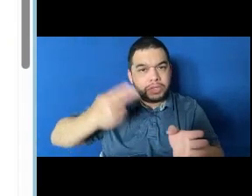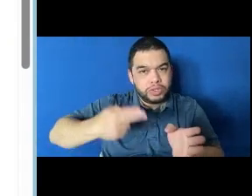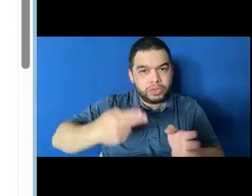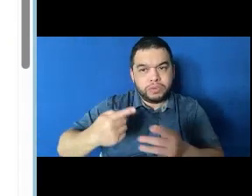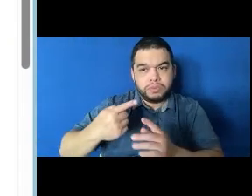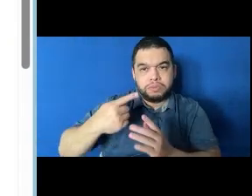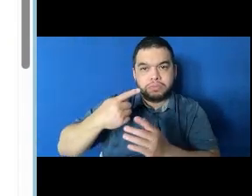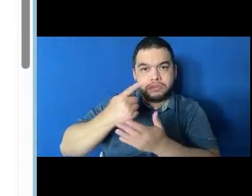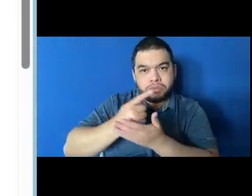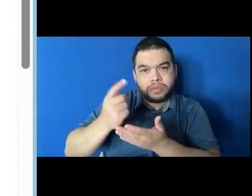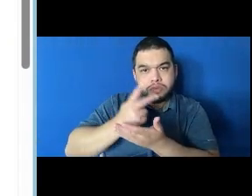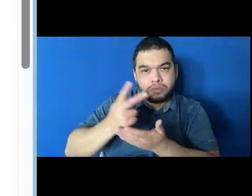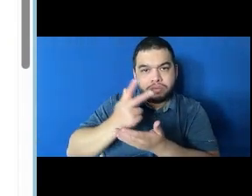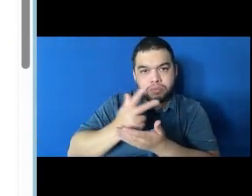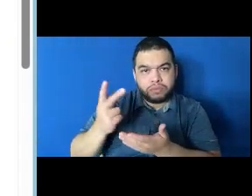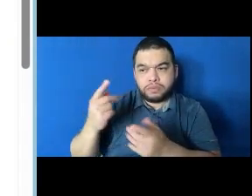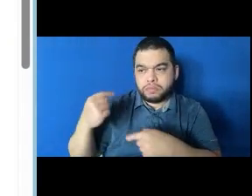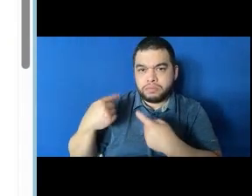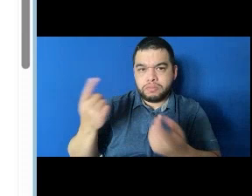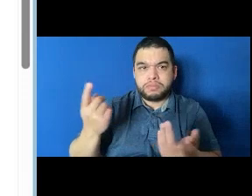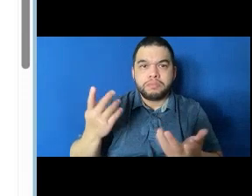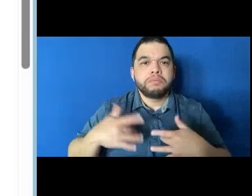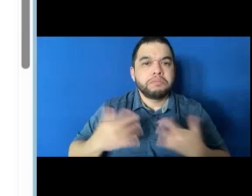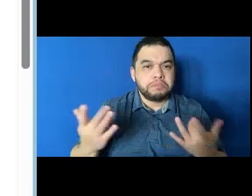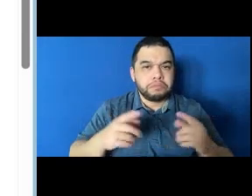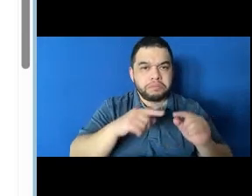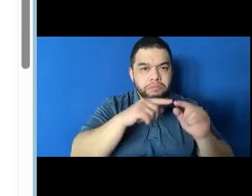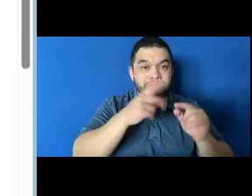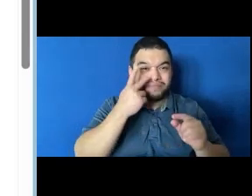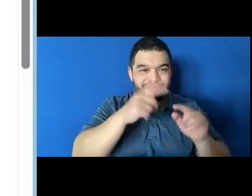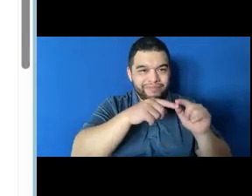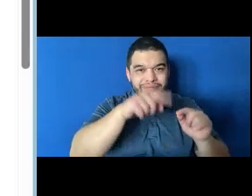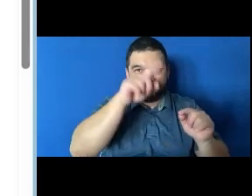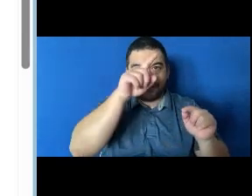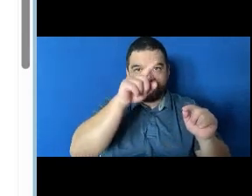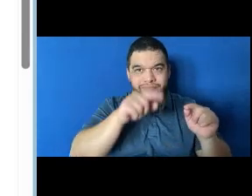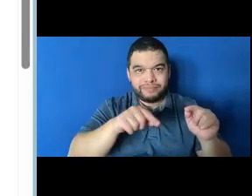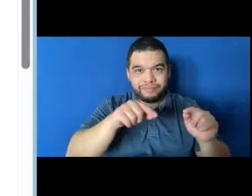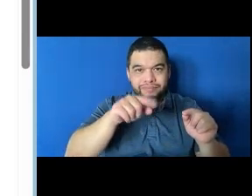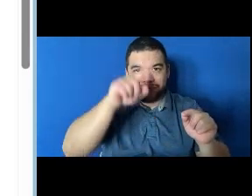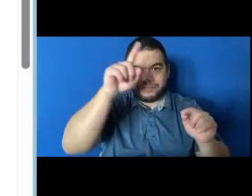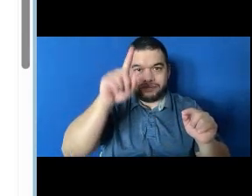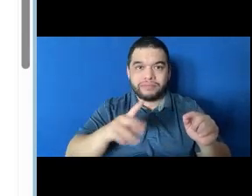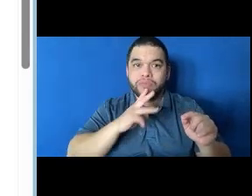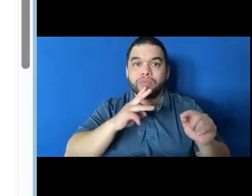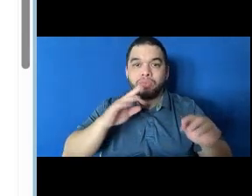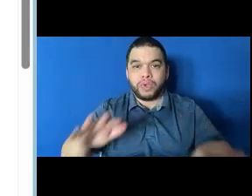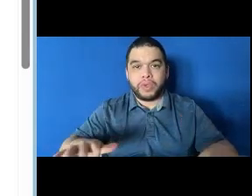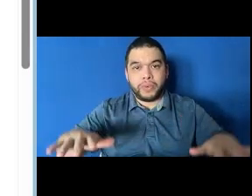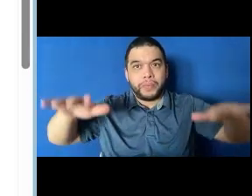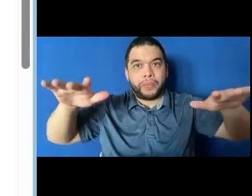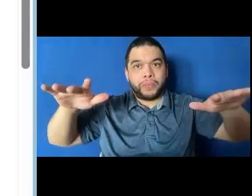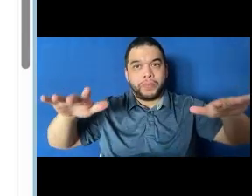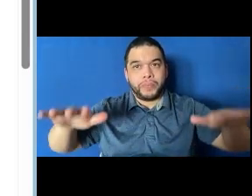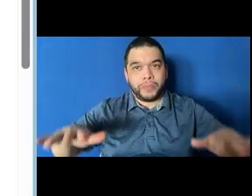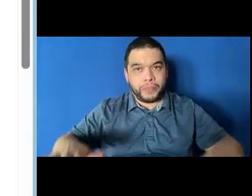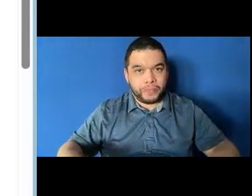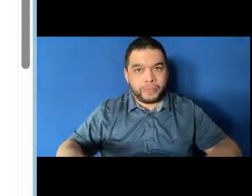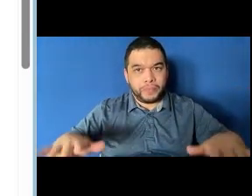weeks. tiempo que tengo justo The abajo me timeline that we ayuda a have ver under it cómo el allows río me ha ido to see creciendo y how the bajando river has dependiendo de los been eventos de